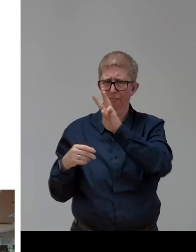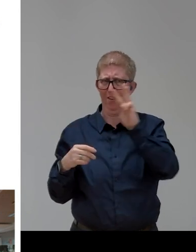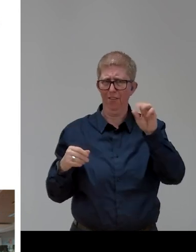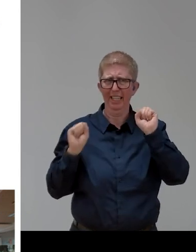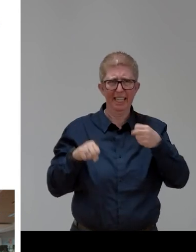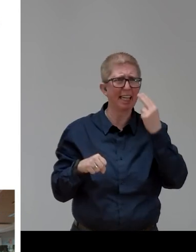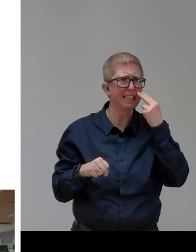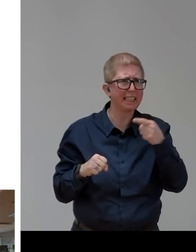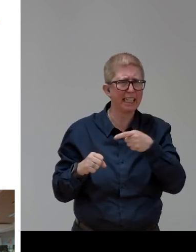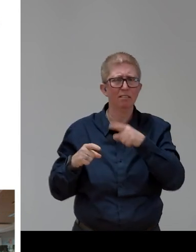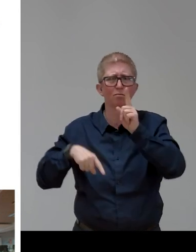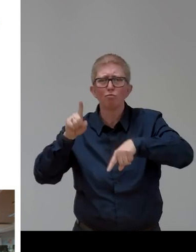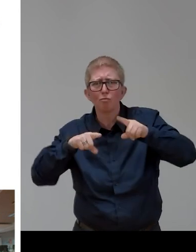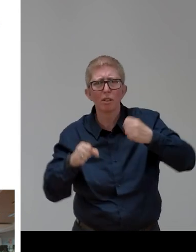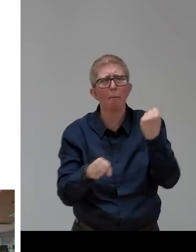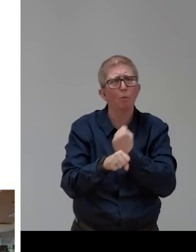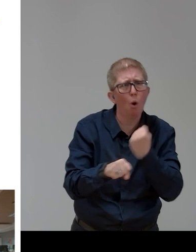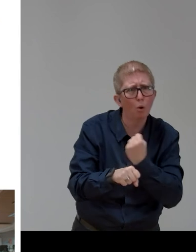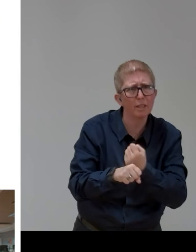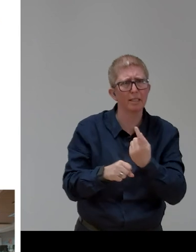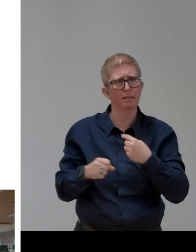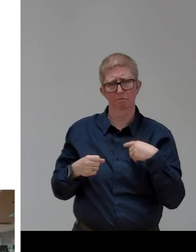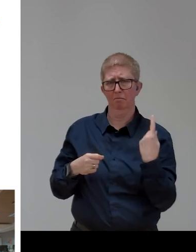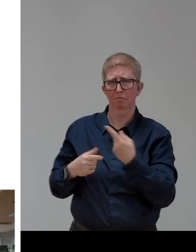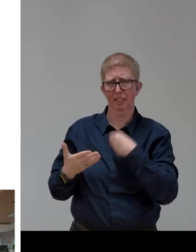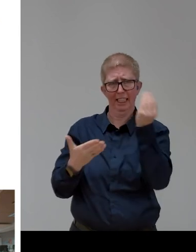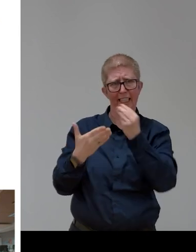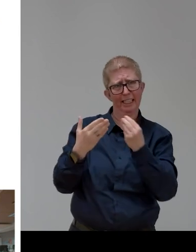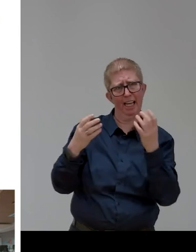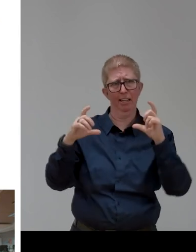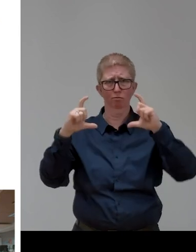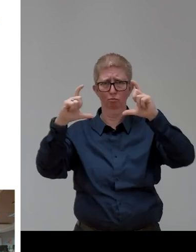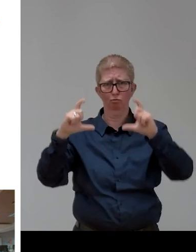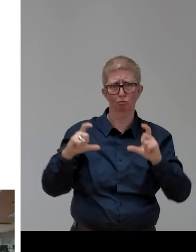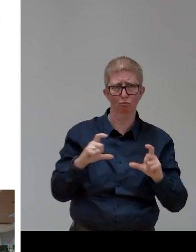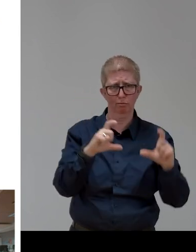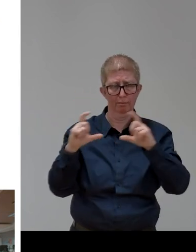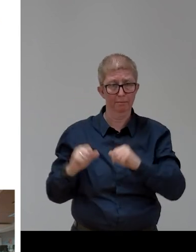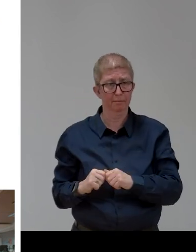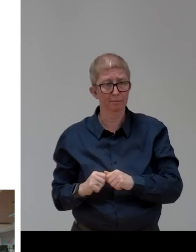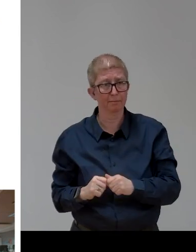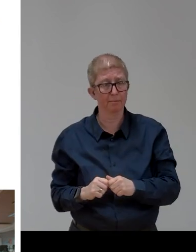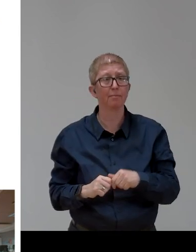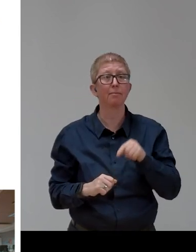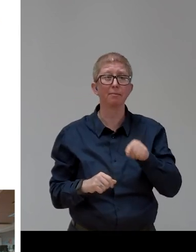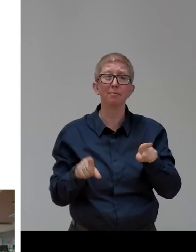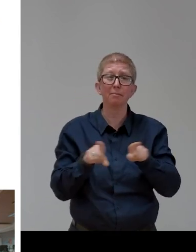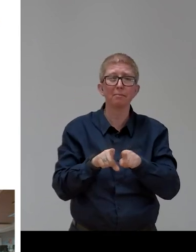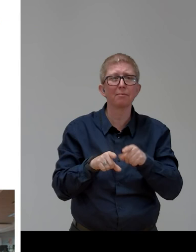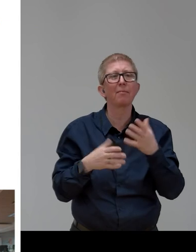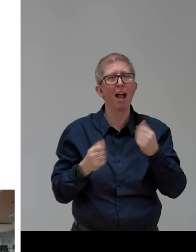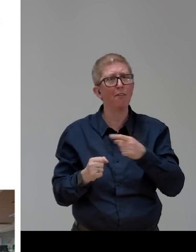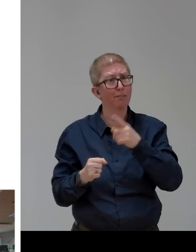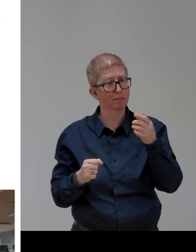find information about designs, but also about other complementary resources, such as the Bank of Super Products for Companies